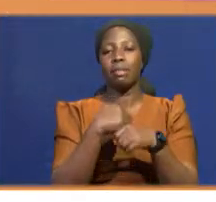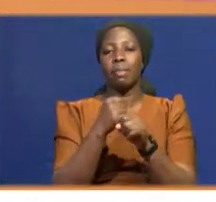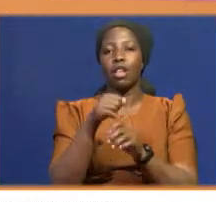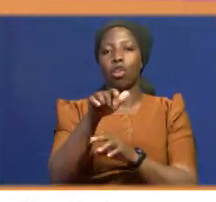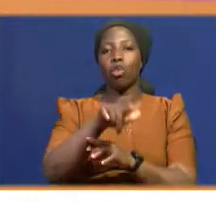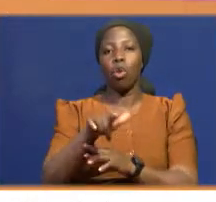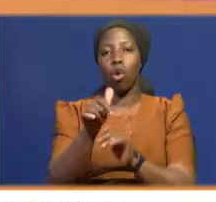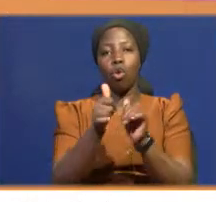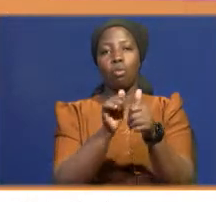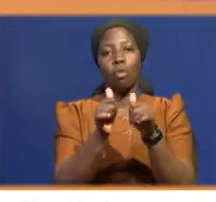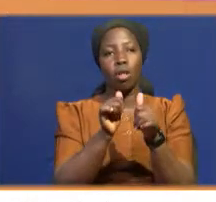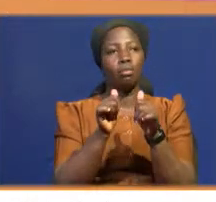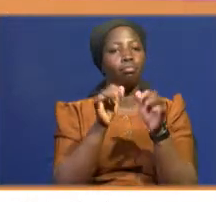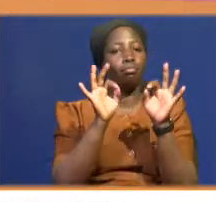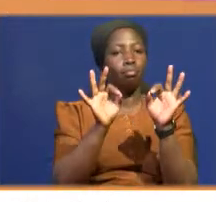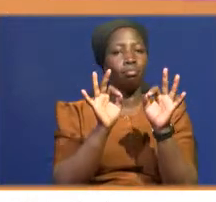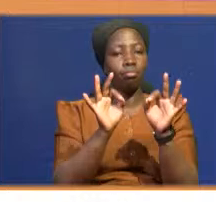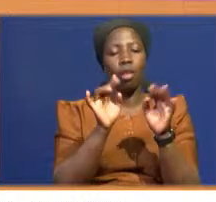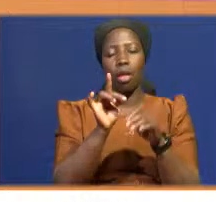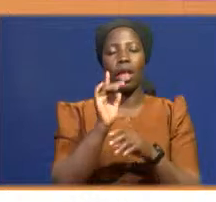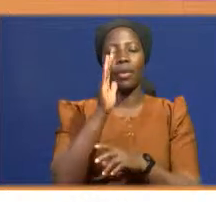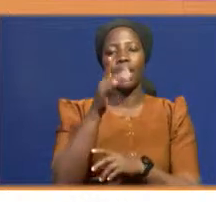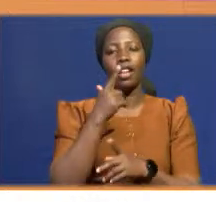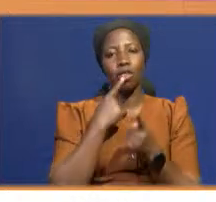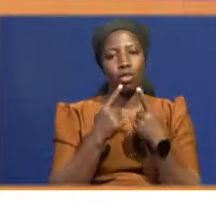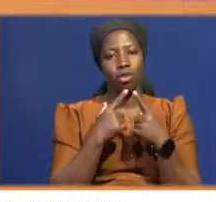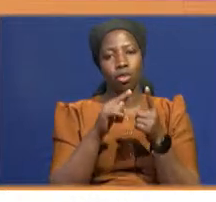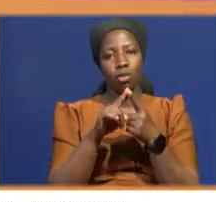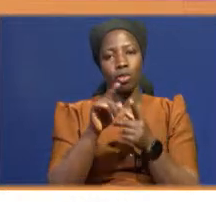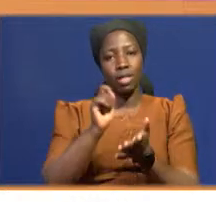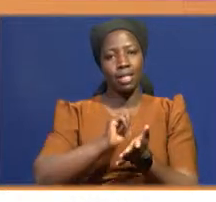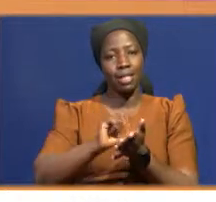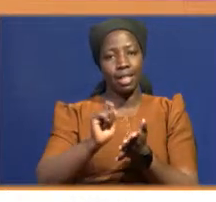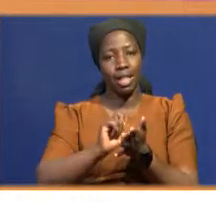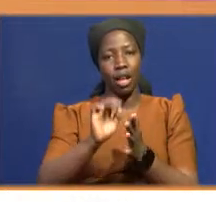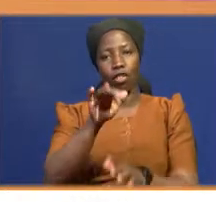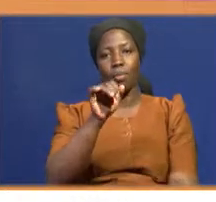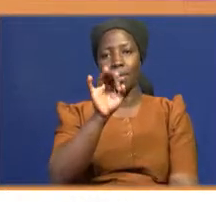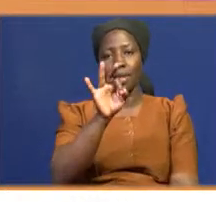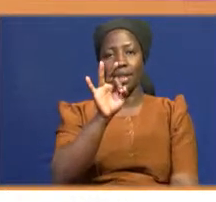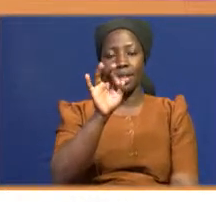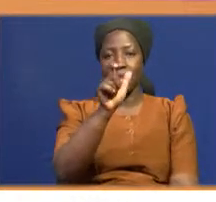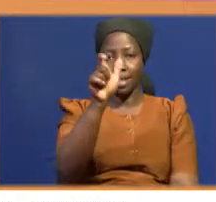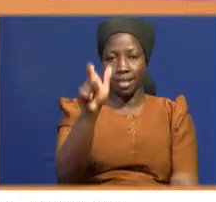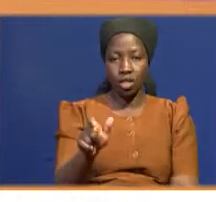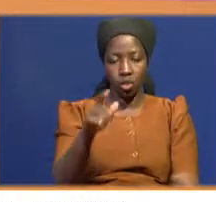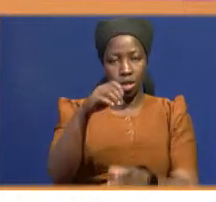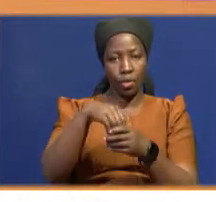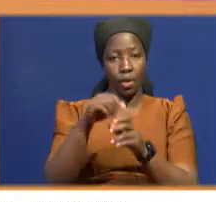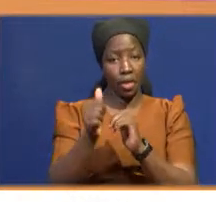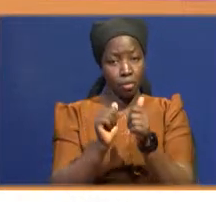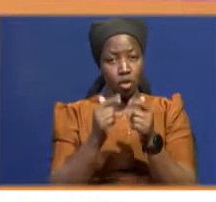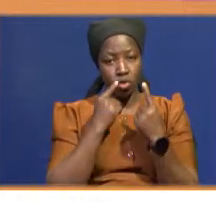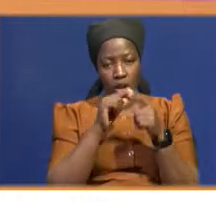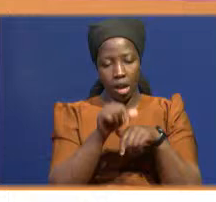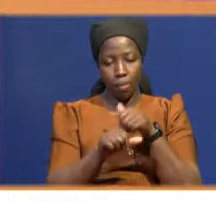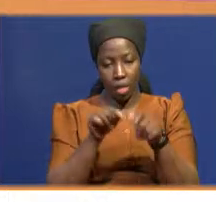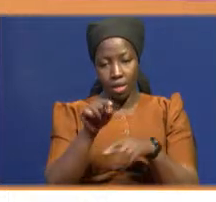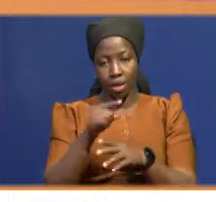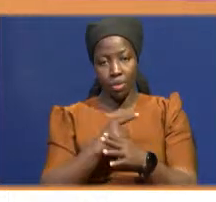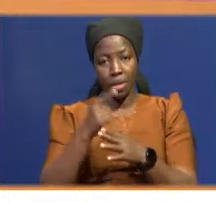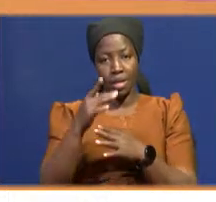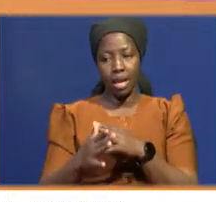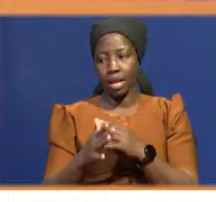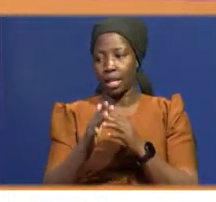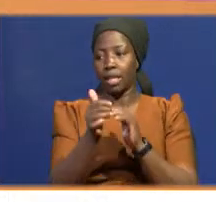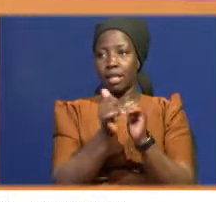And so we're going to be speaking to secretaries from three regions in sport to talk about this weekend's regional school games as